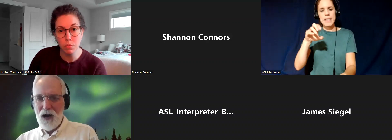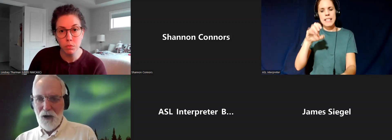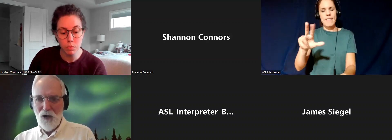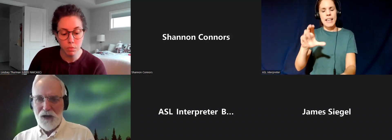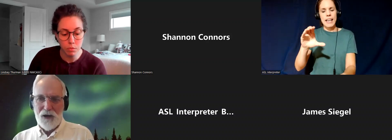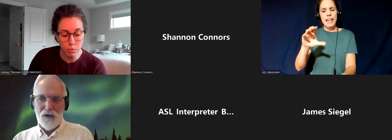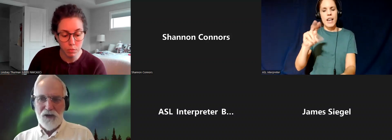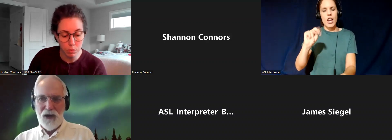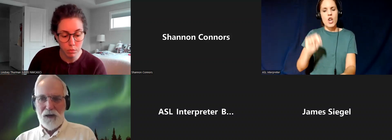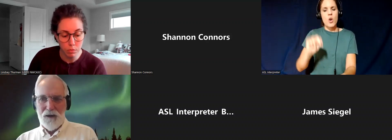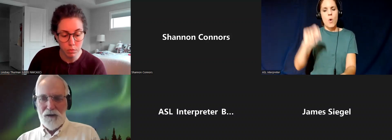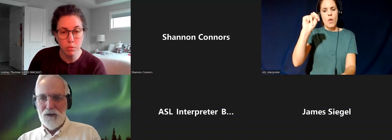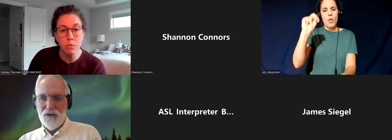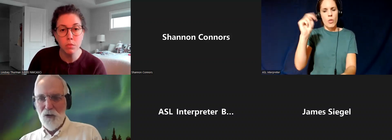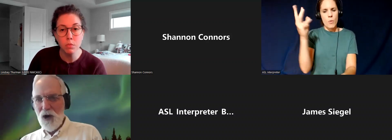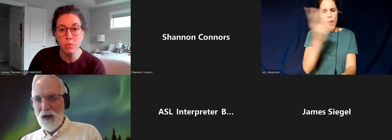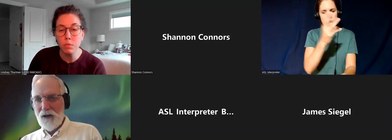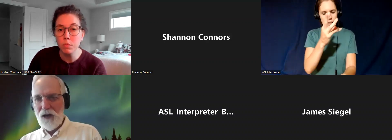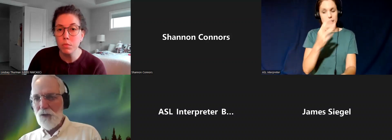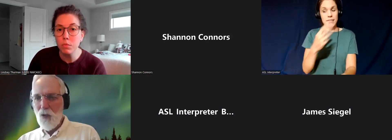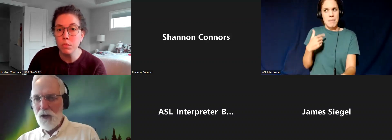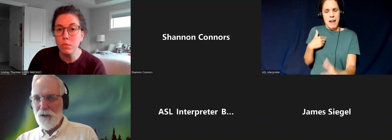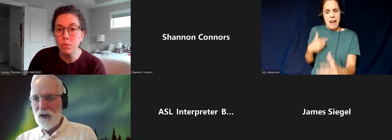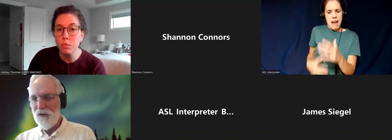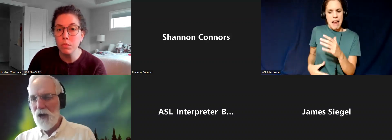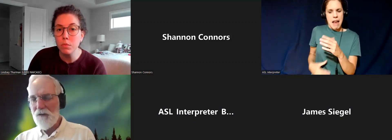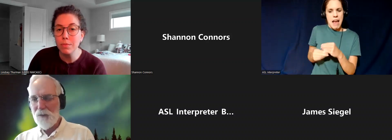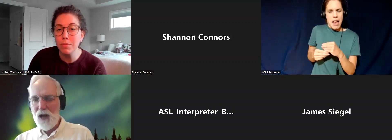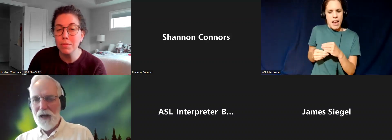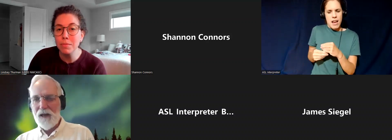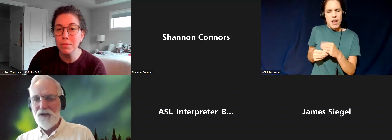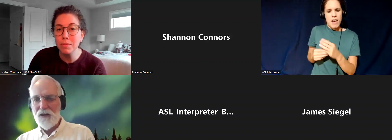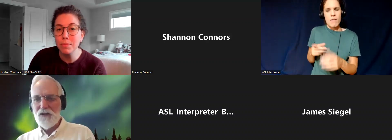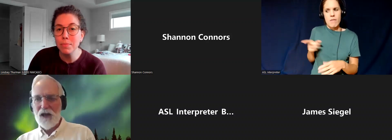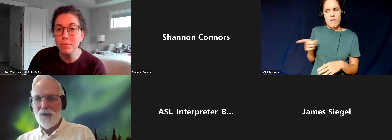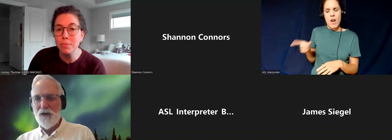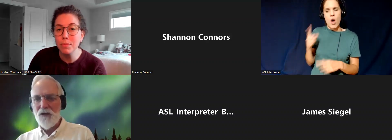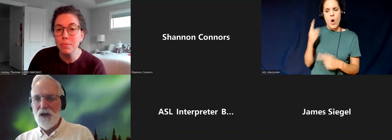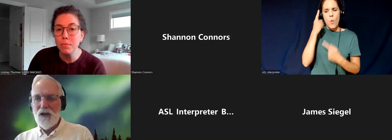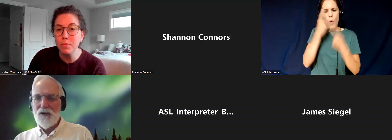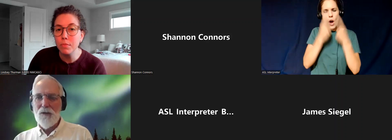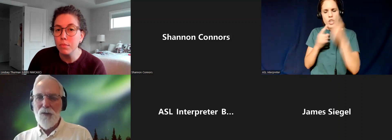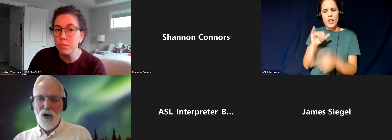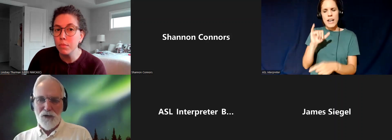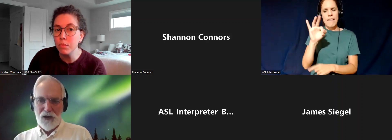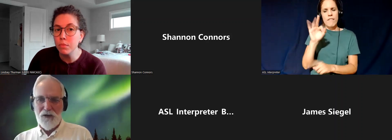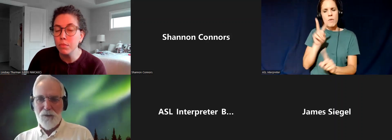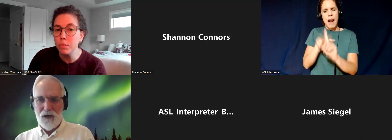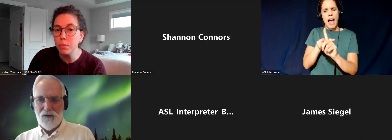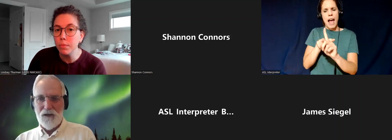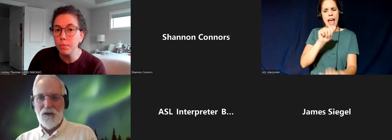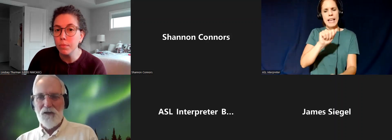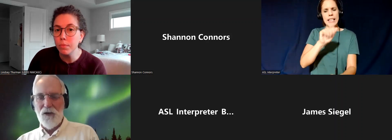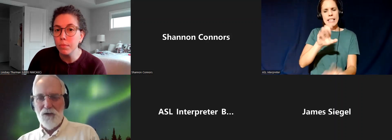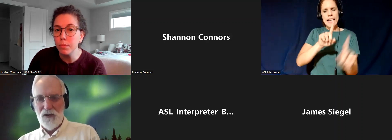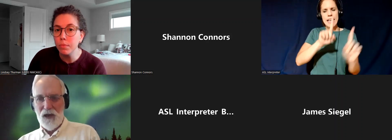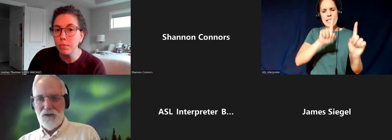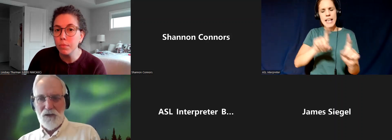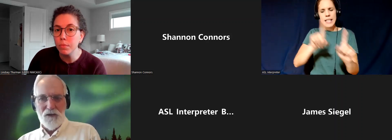to pile on here and saying, this is Orion saying, wondering if you have applied AC assessments to